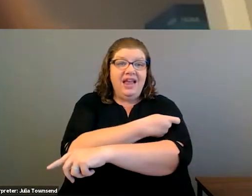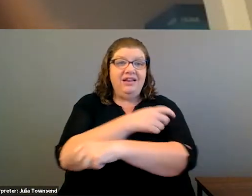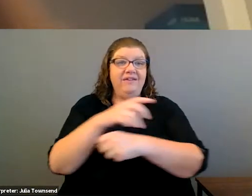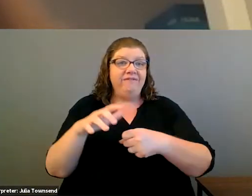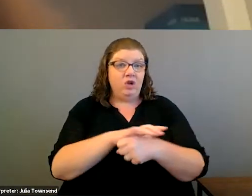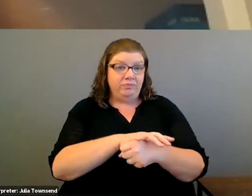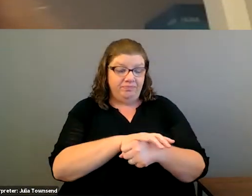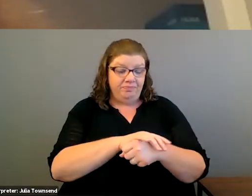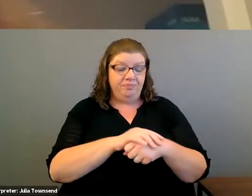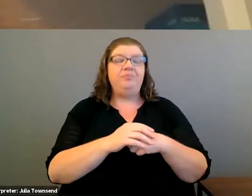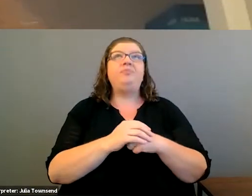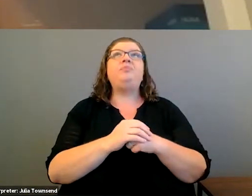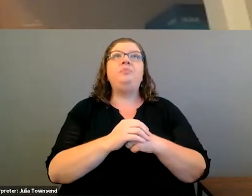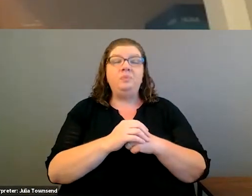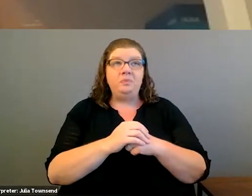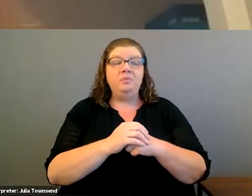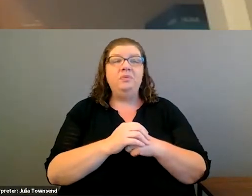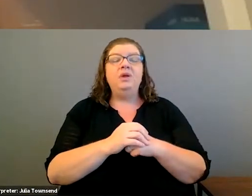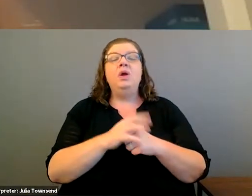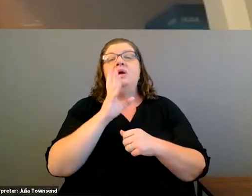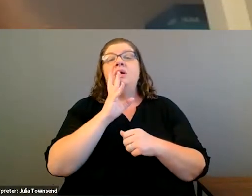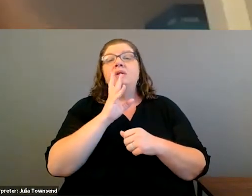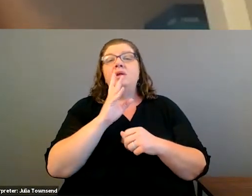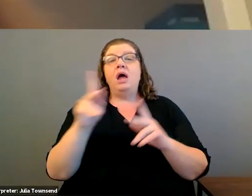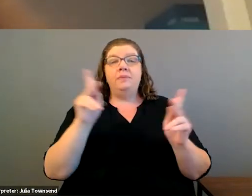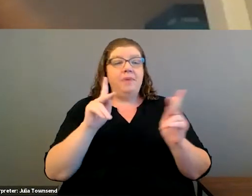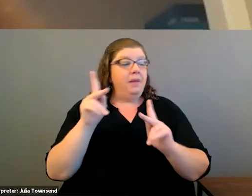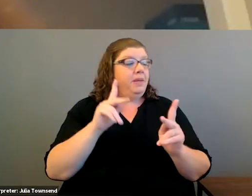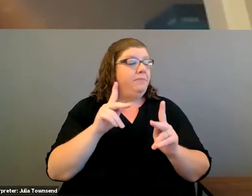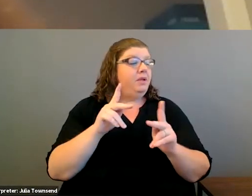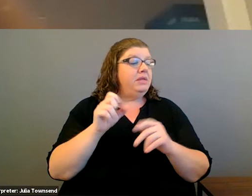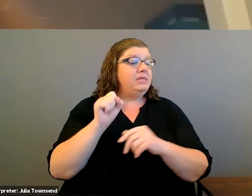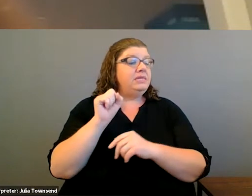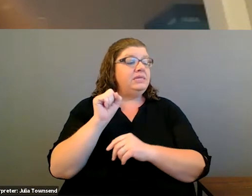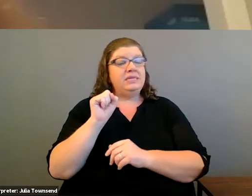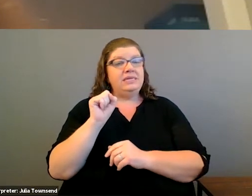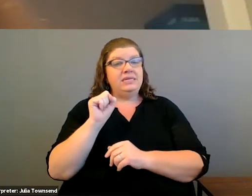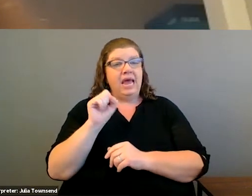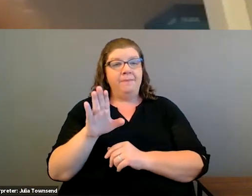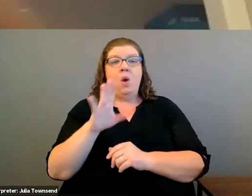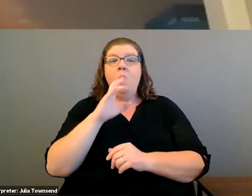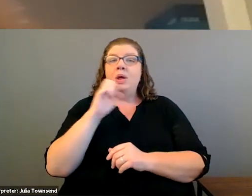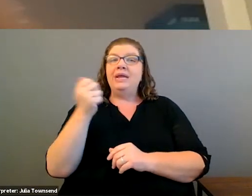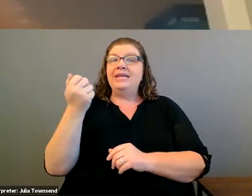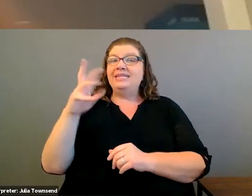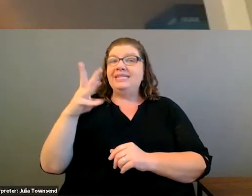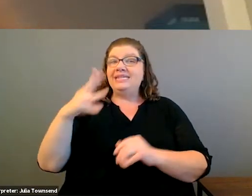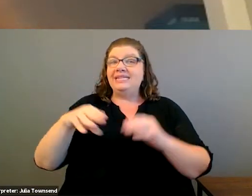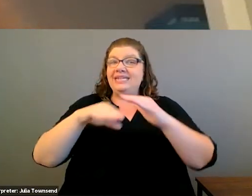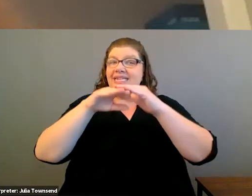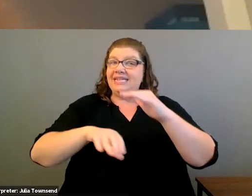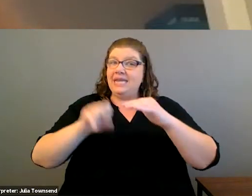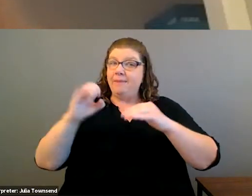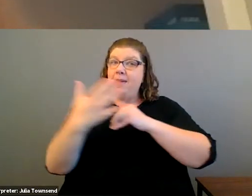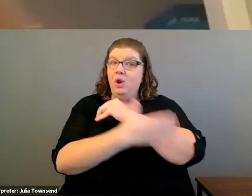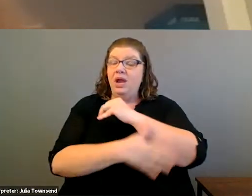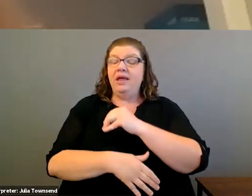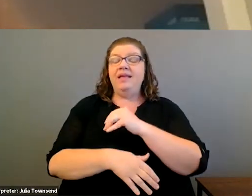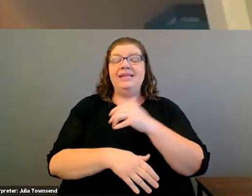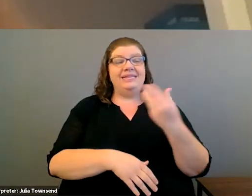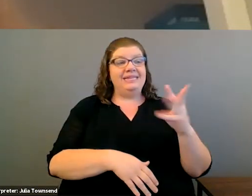But when we talk about people in Santa Barbara County, 16 years of age to 48 years of